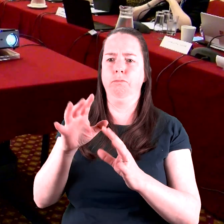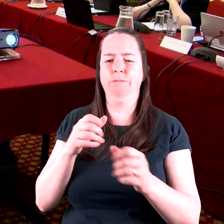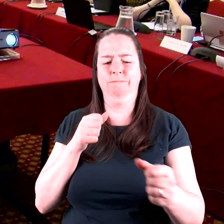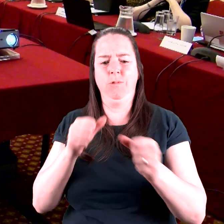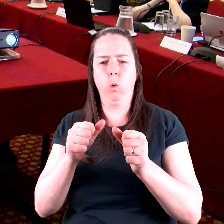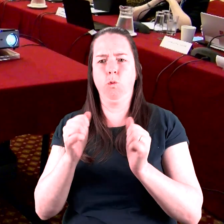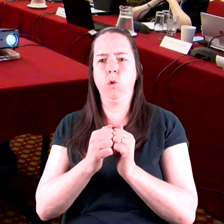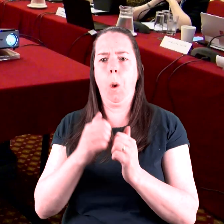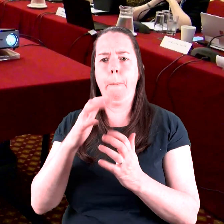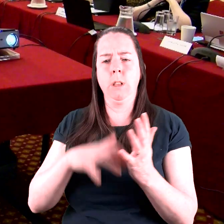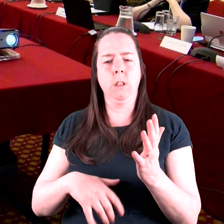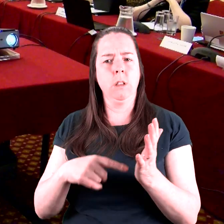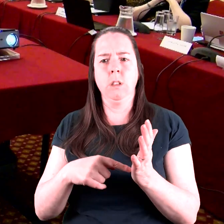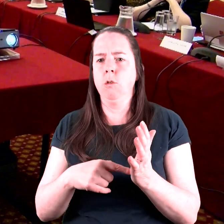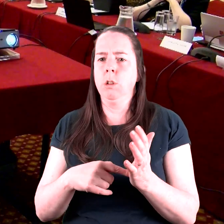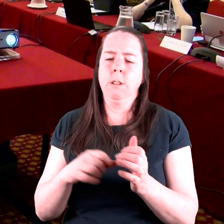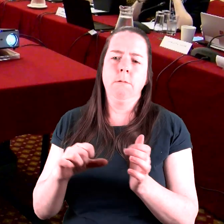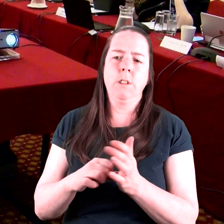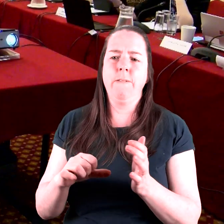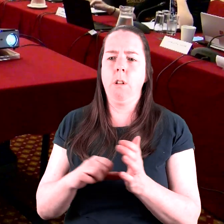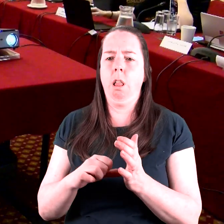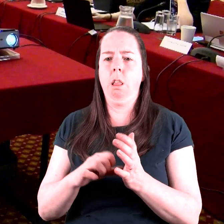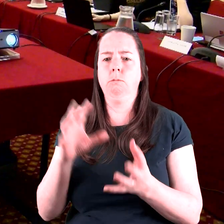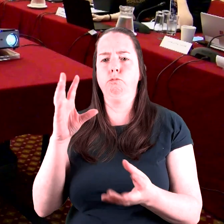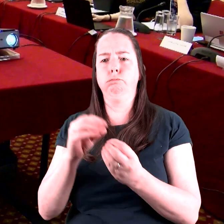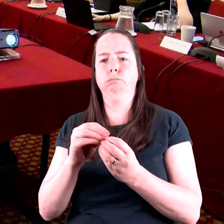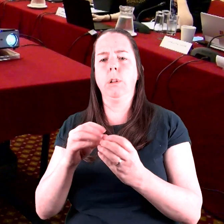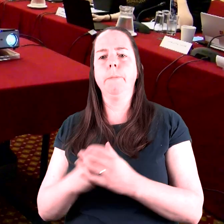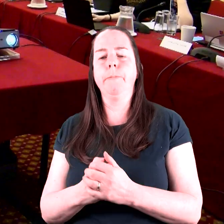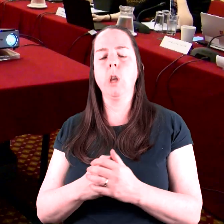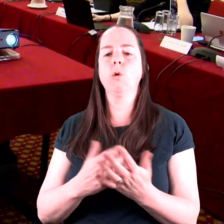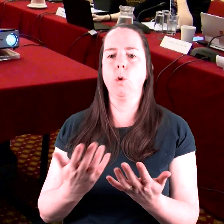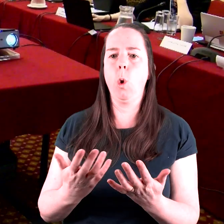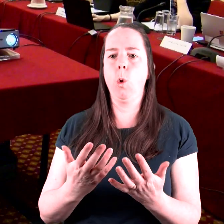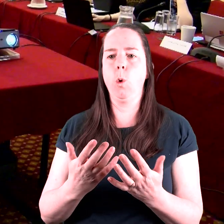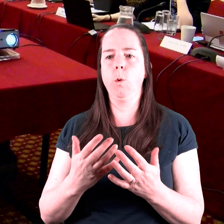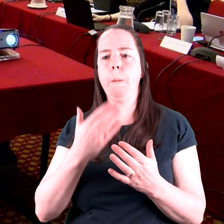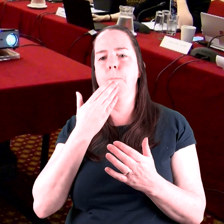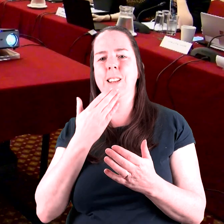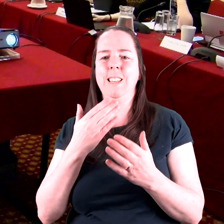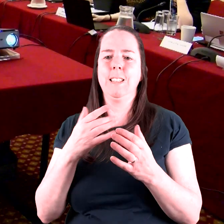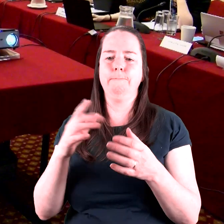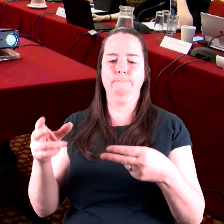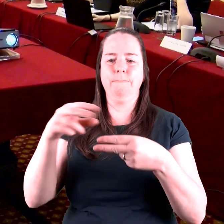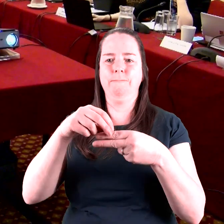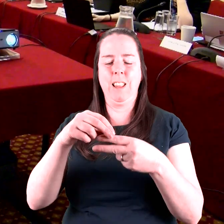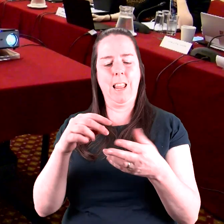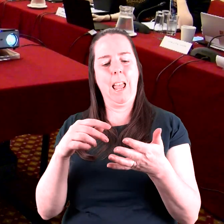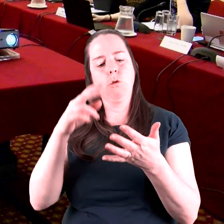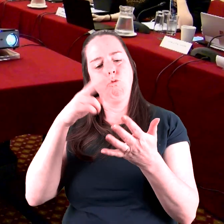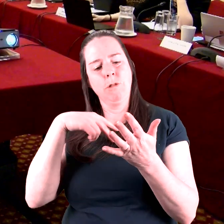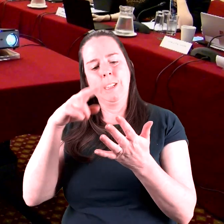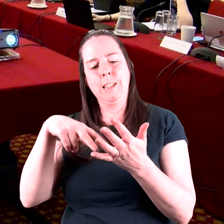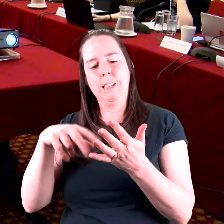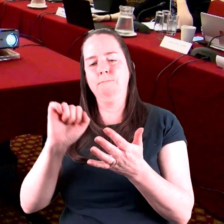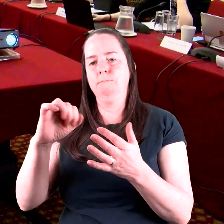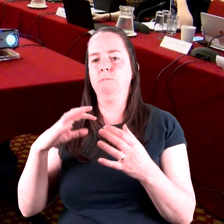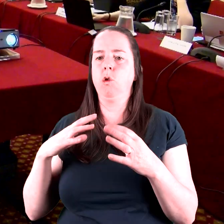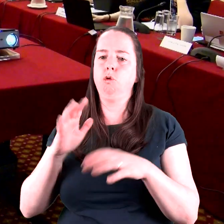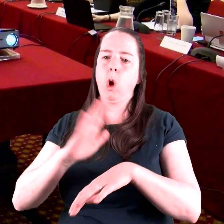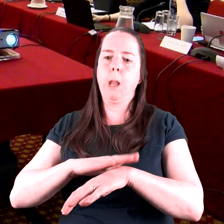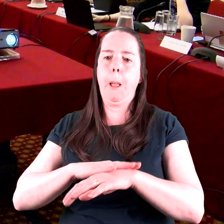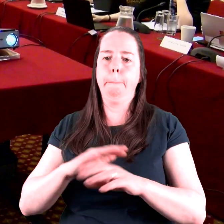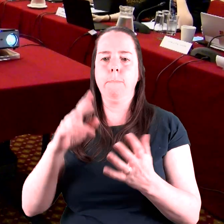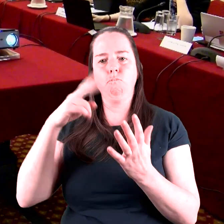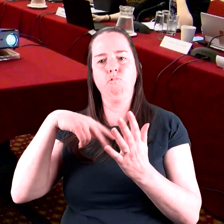those things in such a short discussion document. So in order to give the work justice, please find that attached and look at